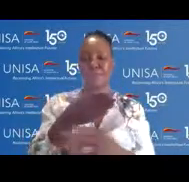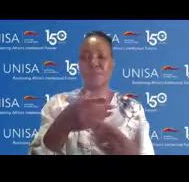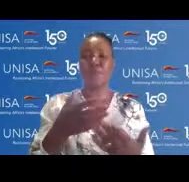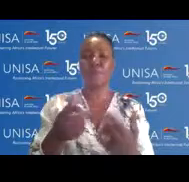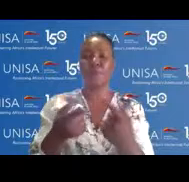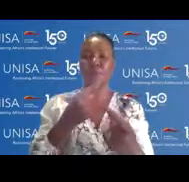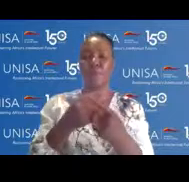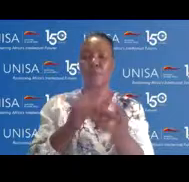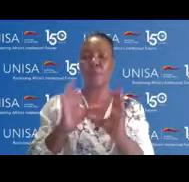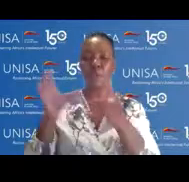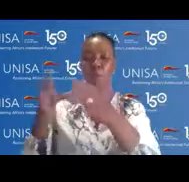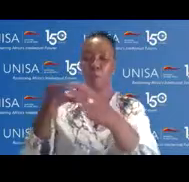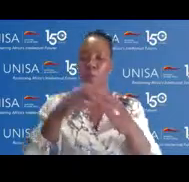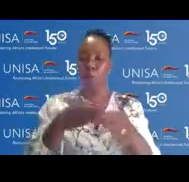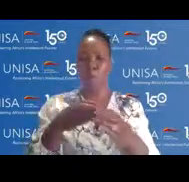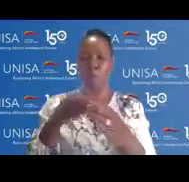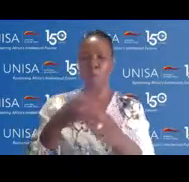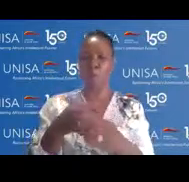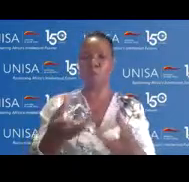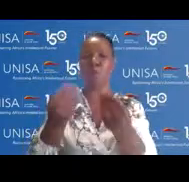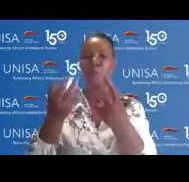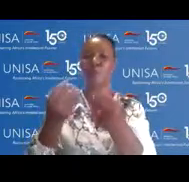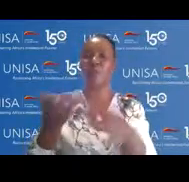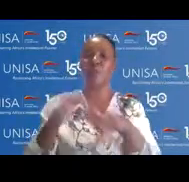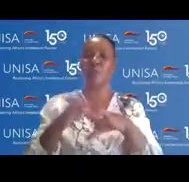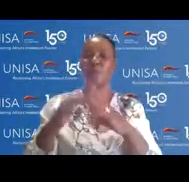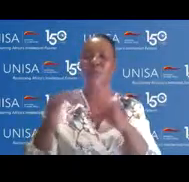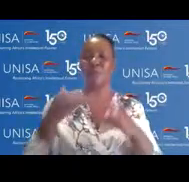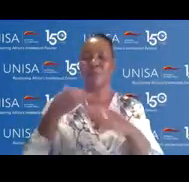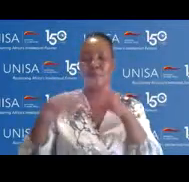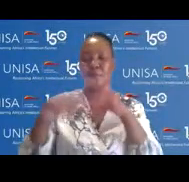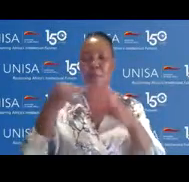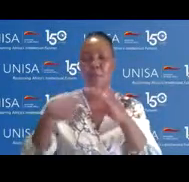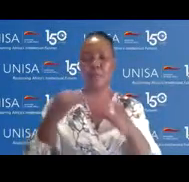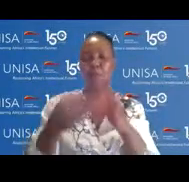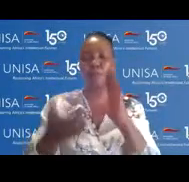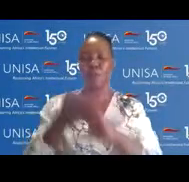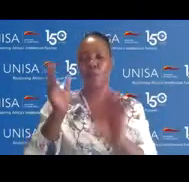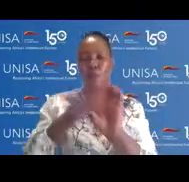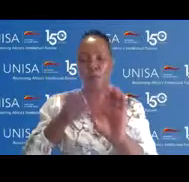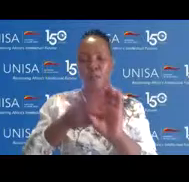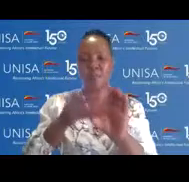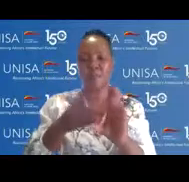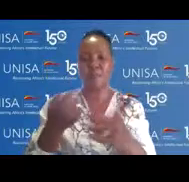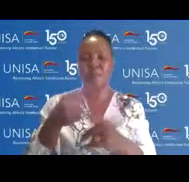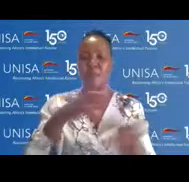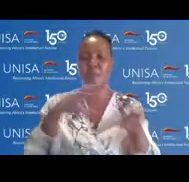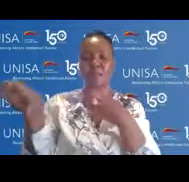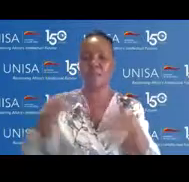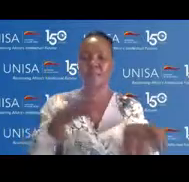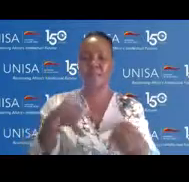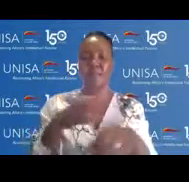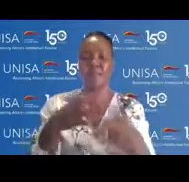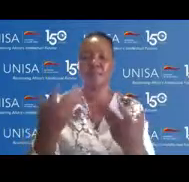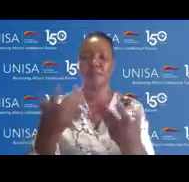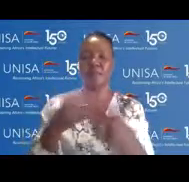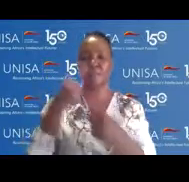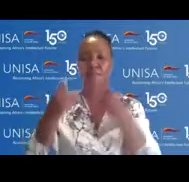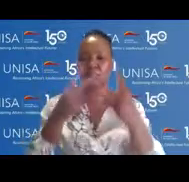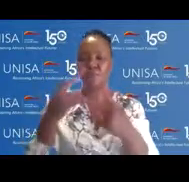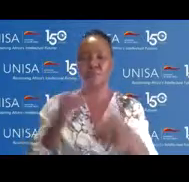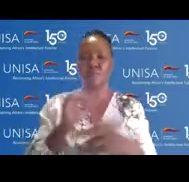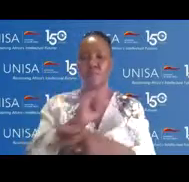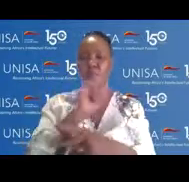a lot of emails. But yes, please go and participate in the activities. As you can see, you can do it from your phone or you can do it from